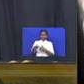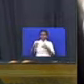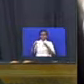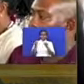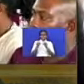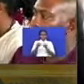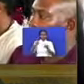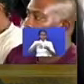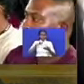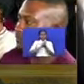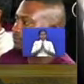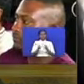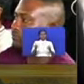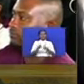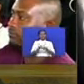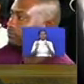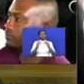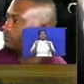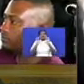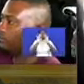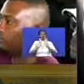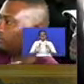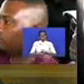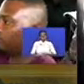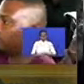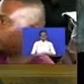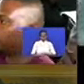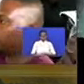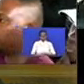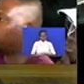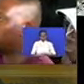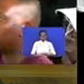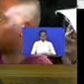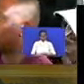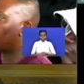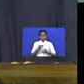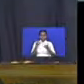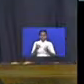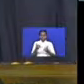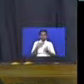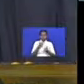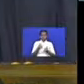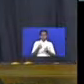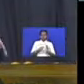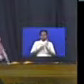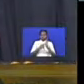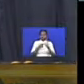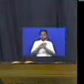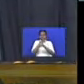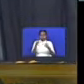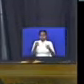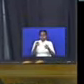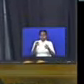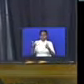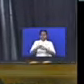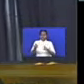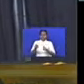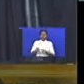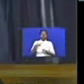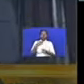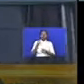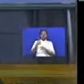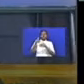ignored. So, I want to trace this rice. And I want to trace it from the